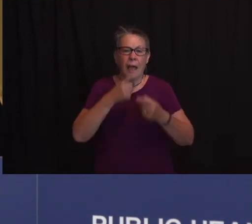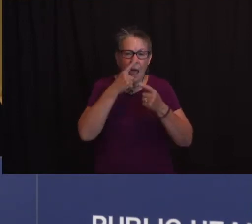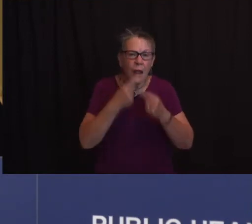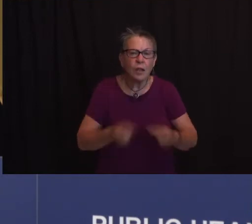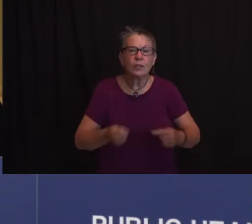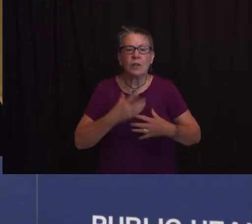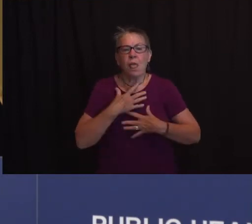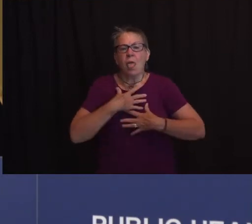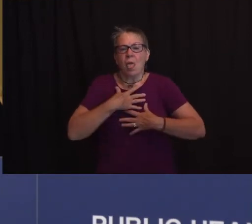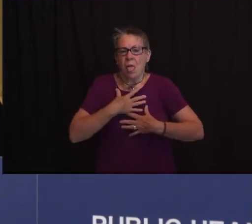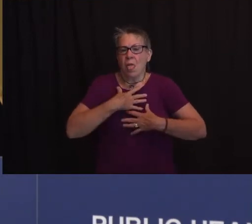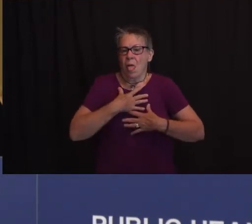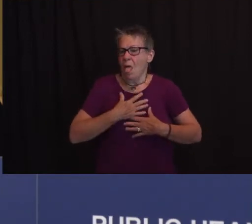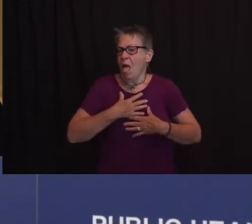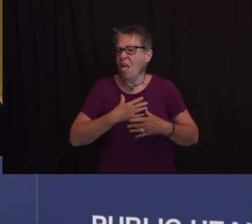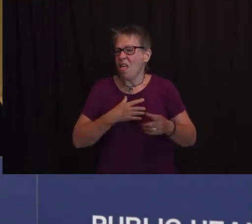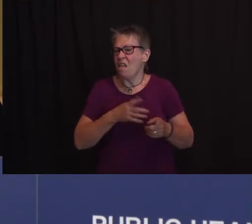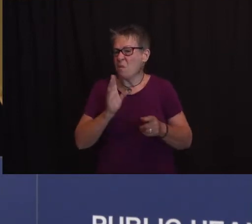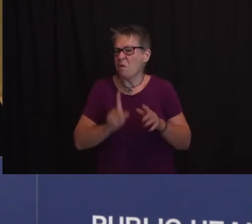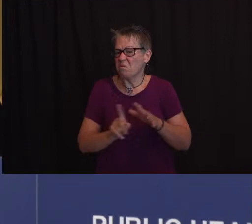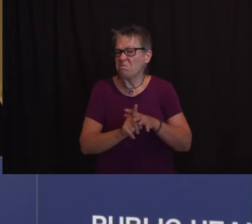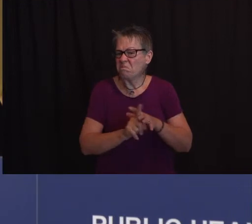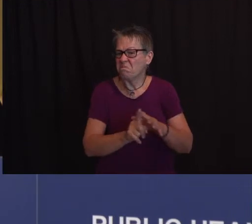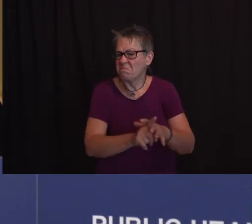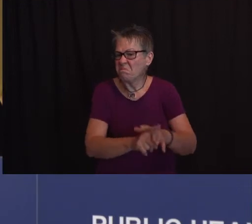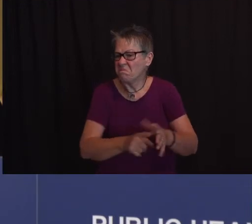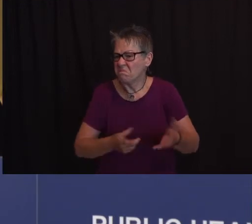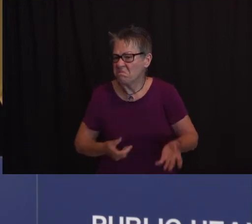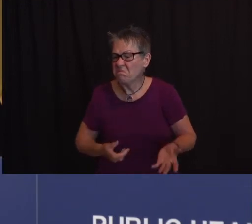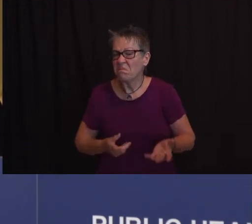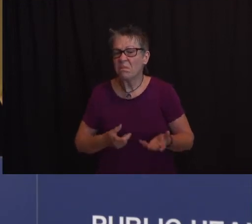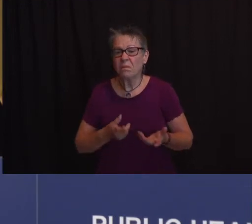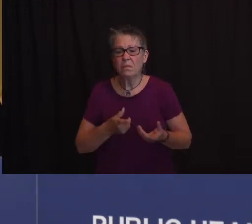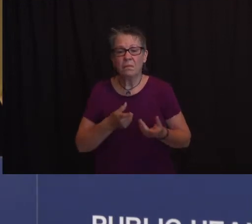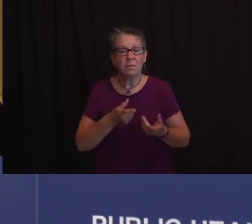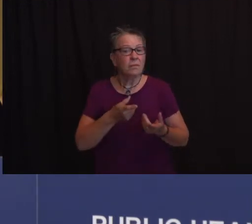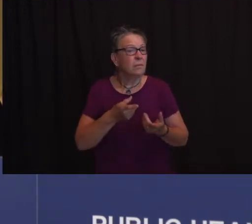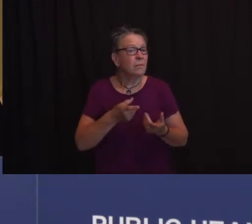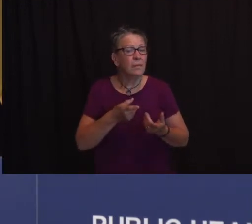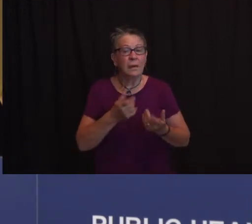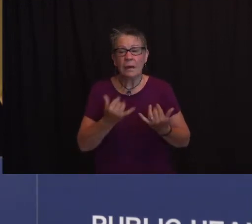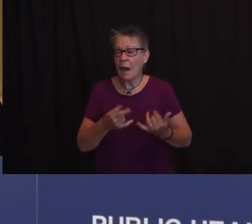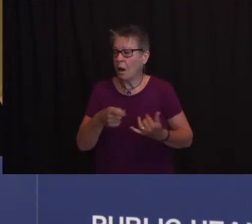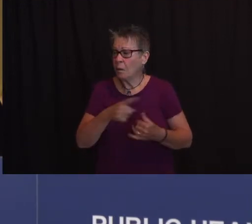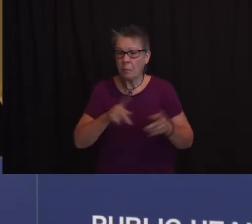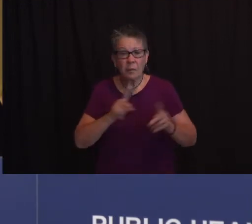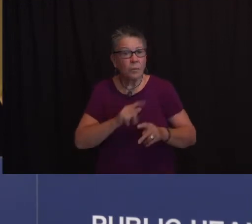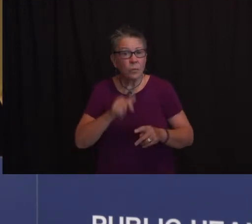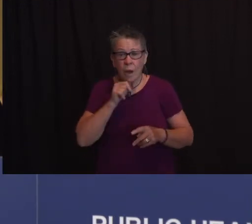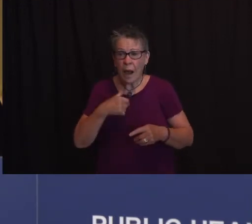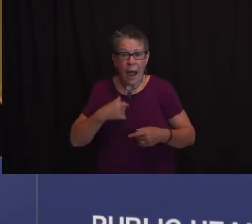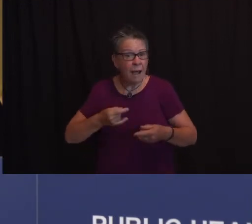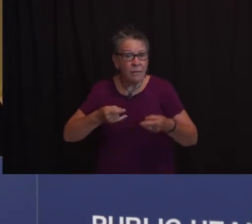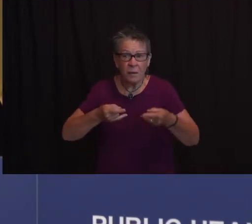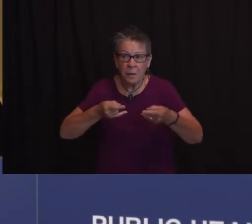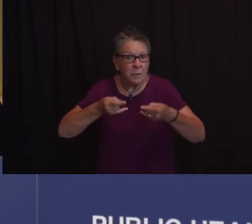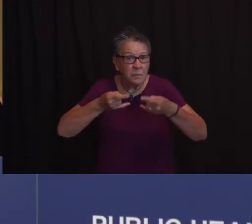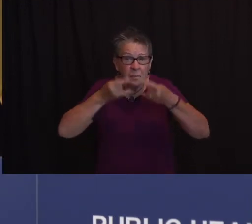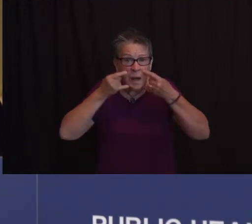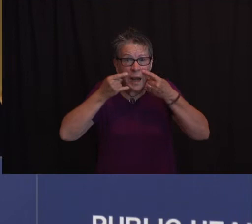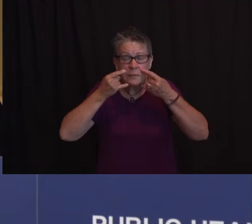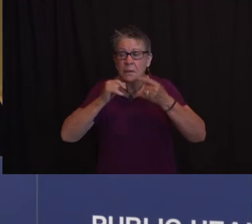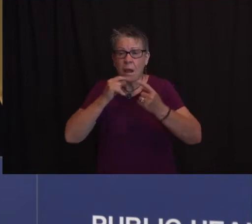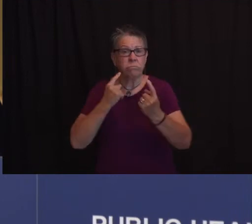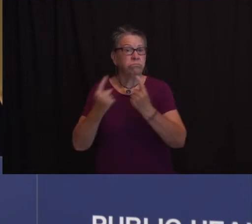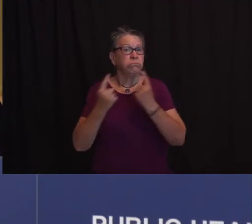always concerns that you're going to see that emergence. Several weeks ago, the CDC had issued an alert of